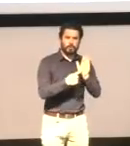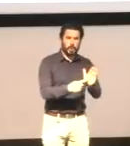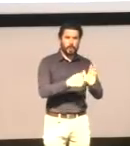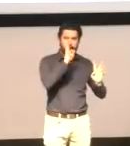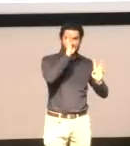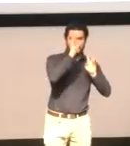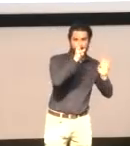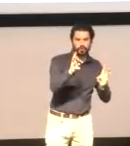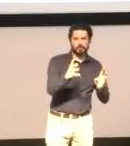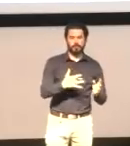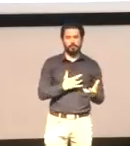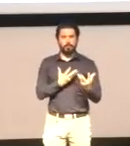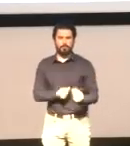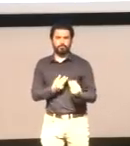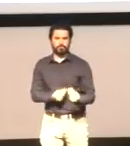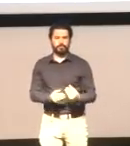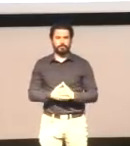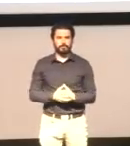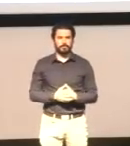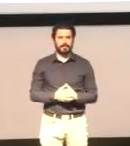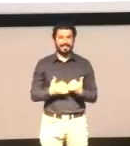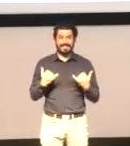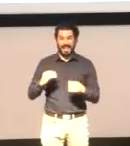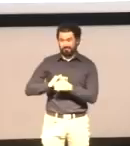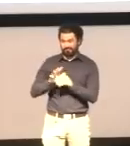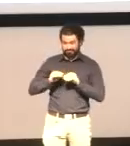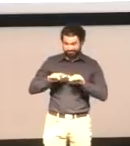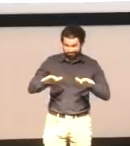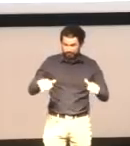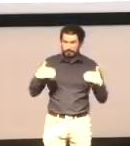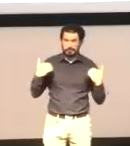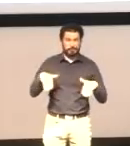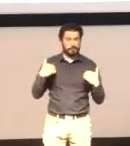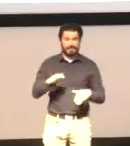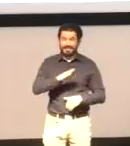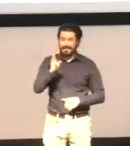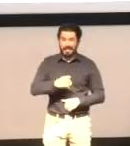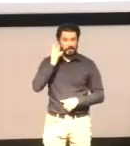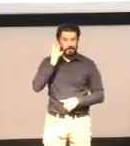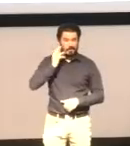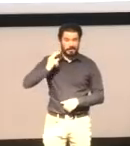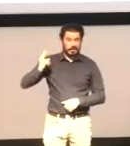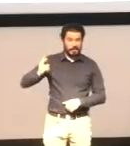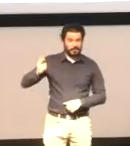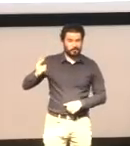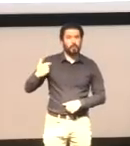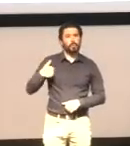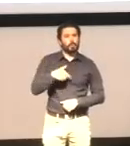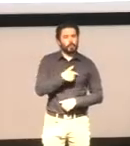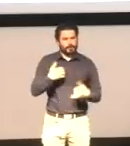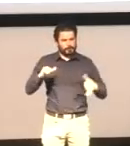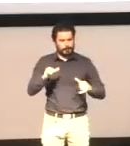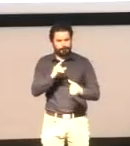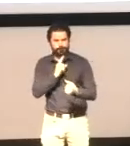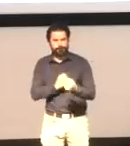compassion. Especially during these unprecedented times, we remain deeply committed to your success,